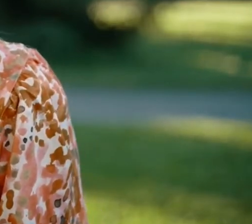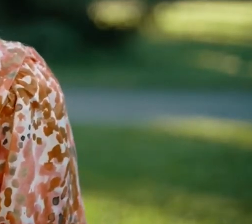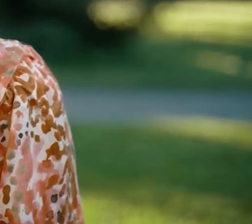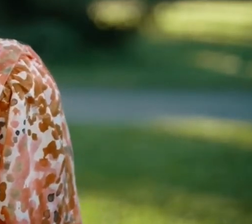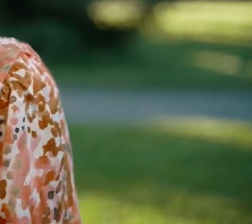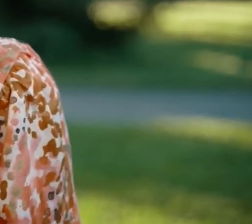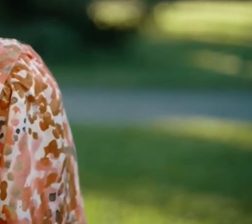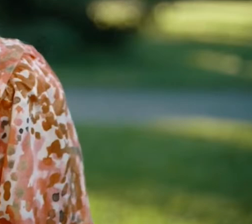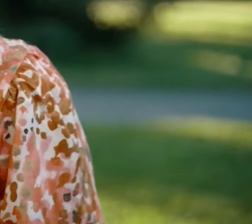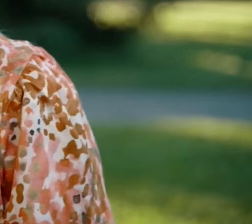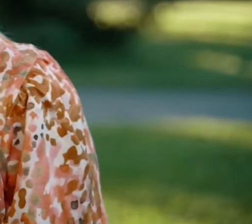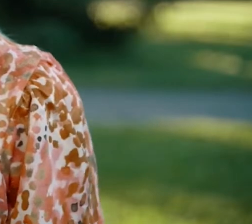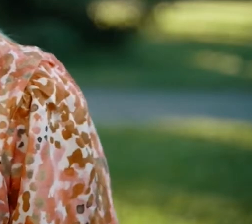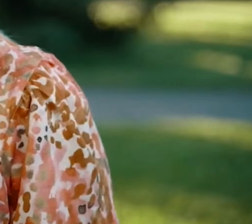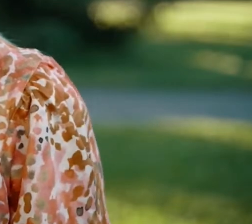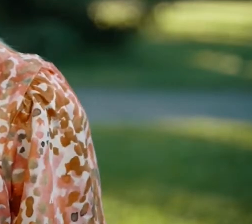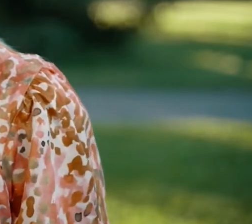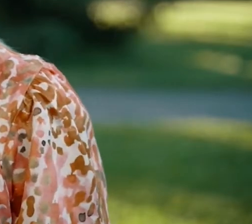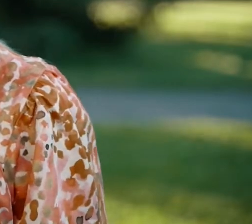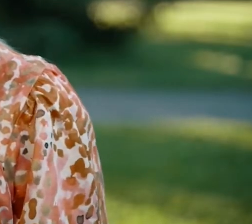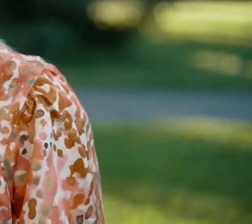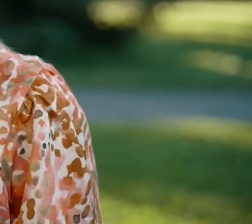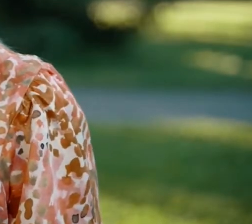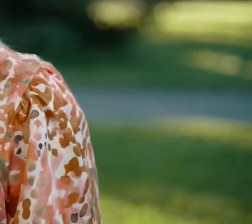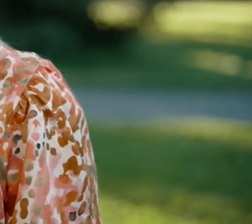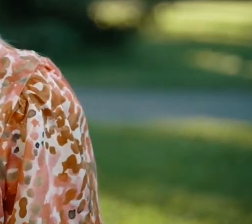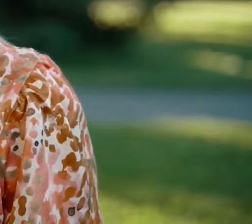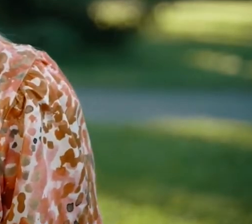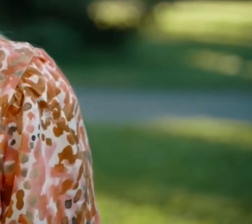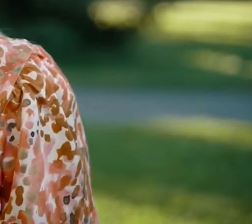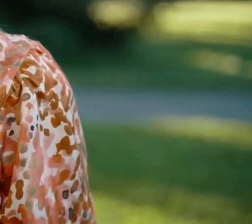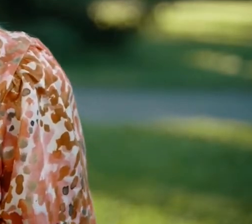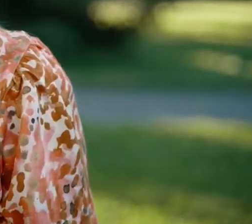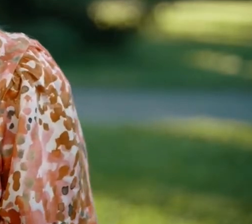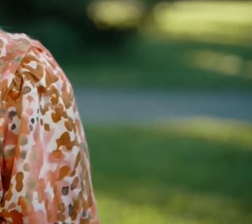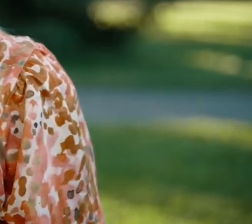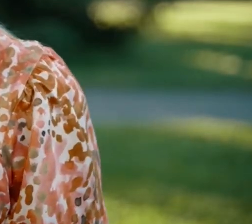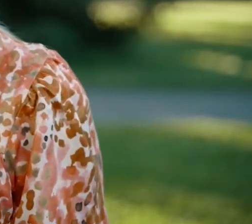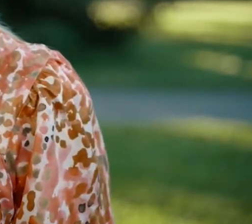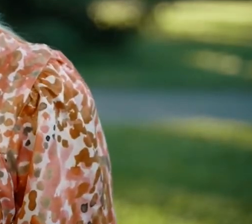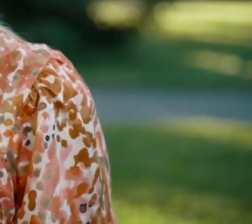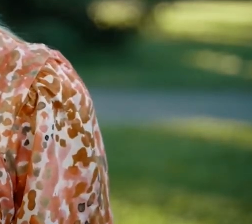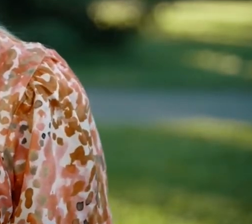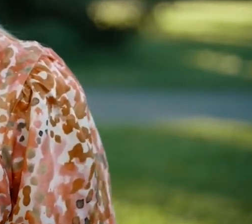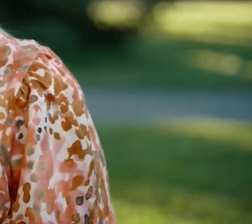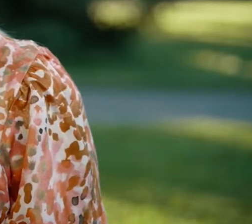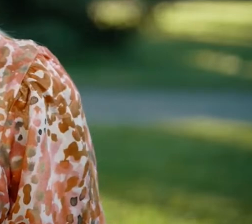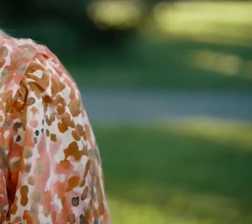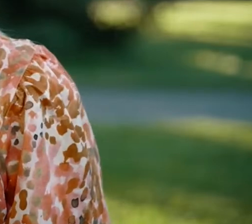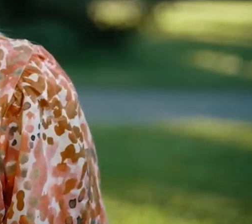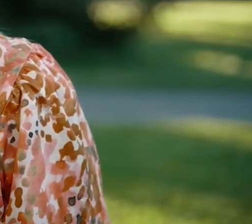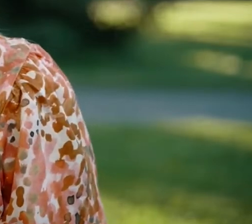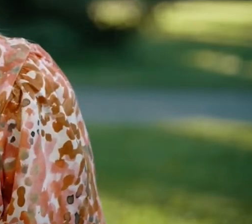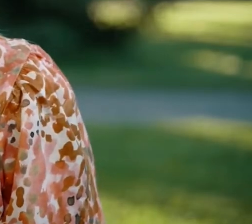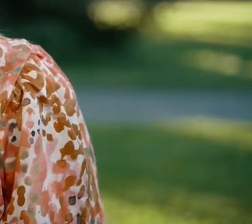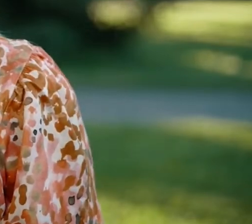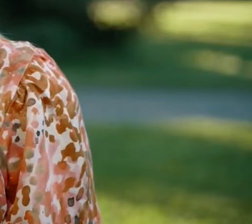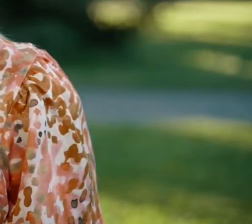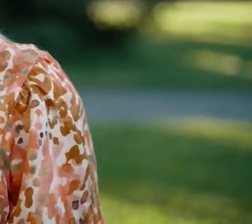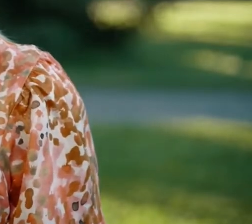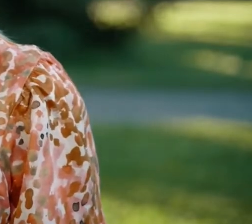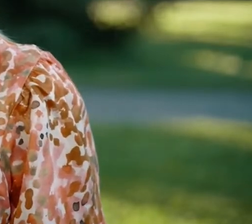legally binding commitment to carbon negativity. These targets are based on our Climate Science